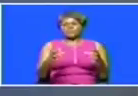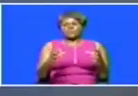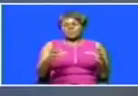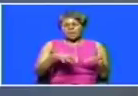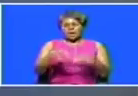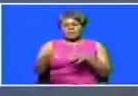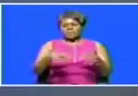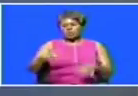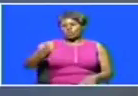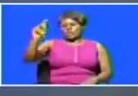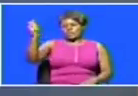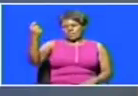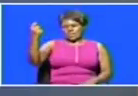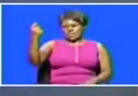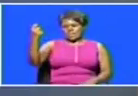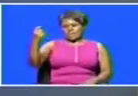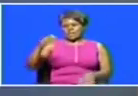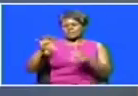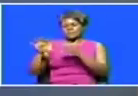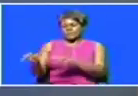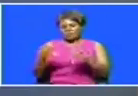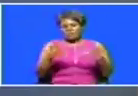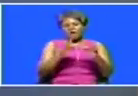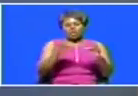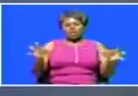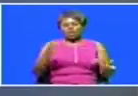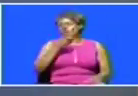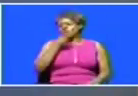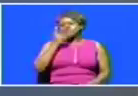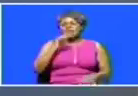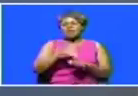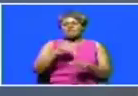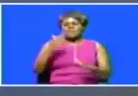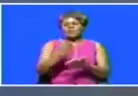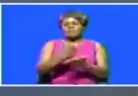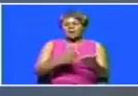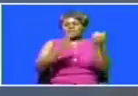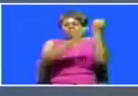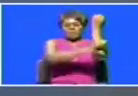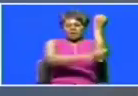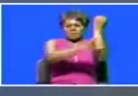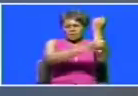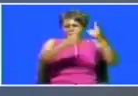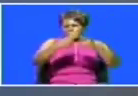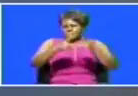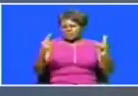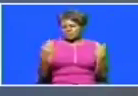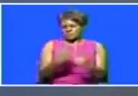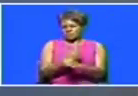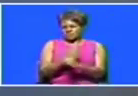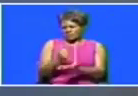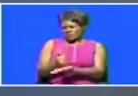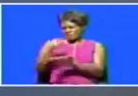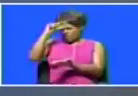Livestock in northern Kenya continue to bear the brunt of the prolonged drought affecting various parts of the country. However, the various interventions